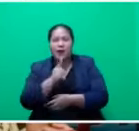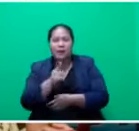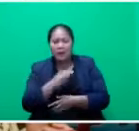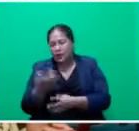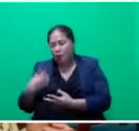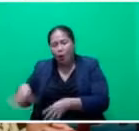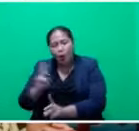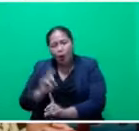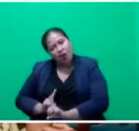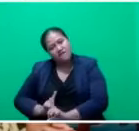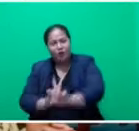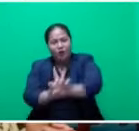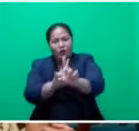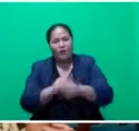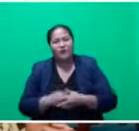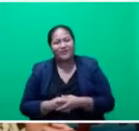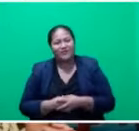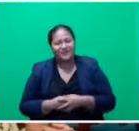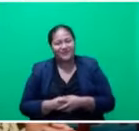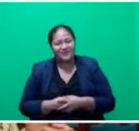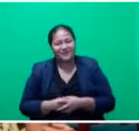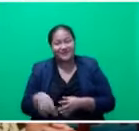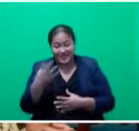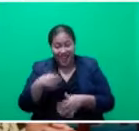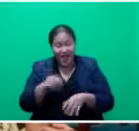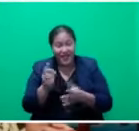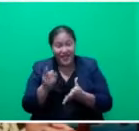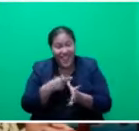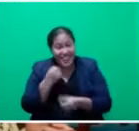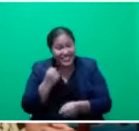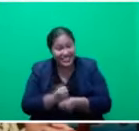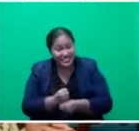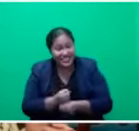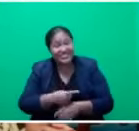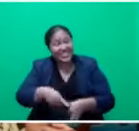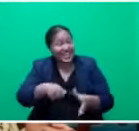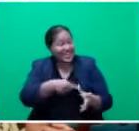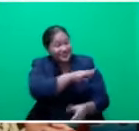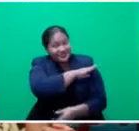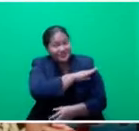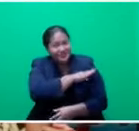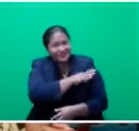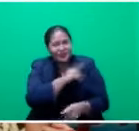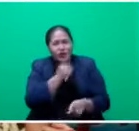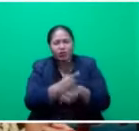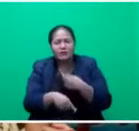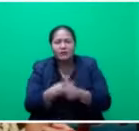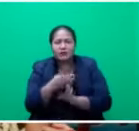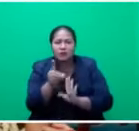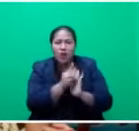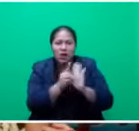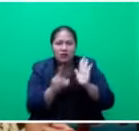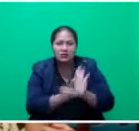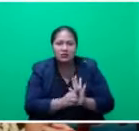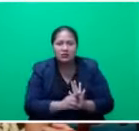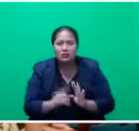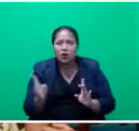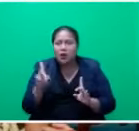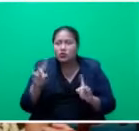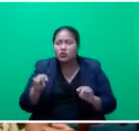Prime Minister and the Honourable Attorney General had promised us true democracy. What do we have? A parliamentary